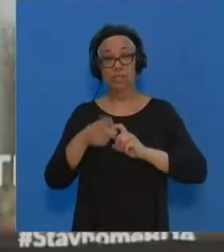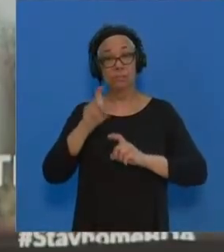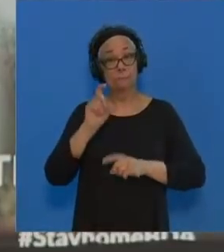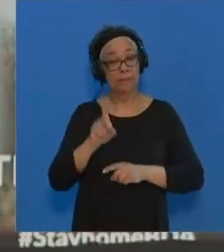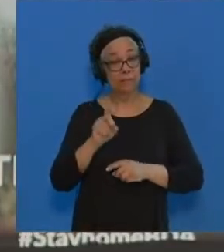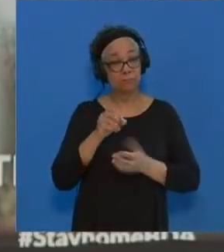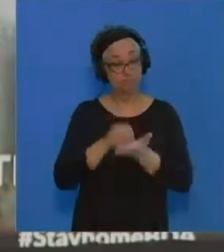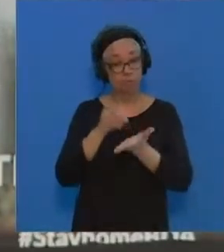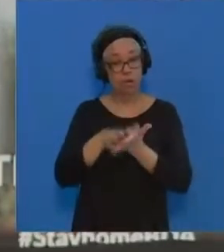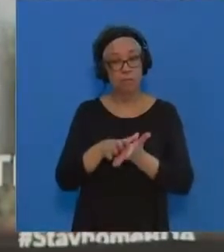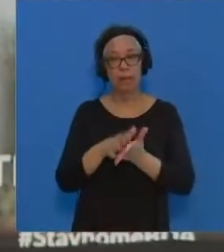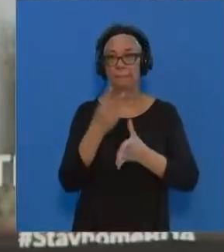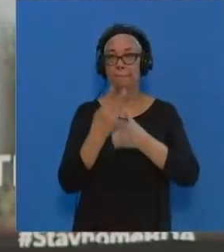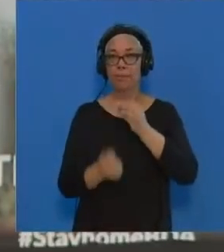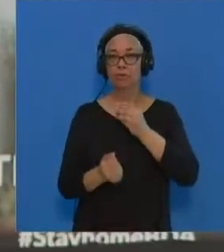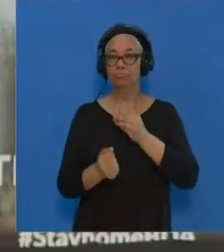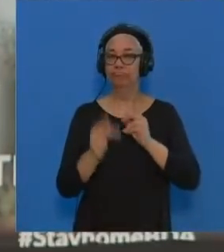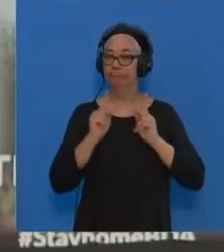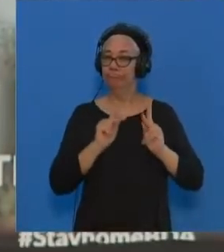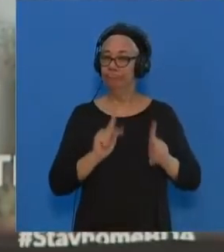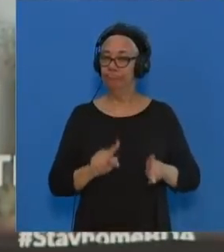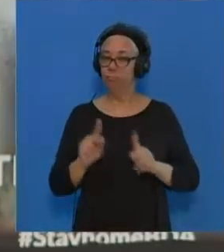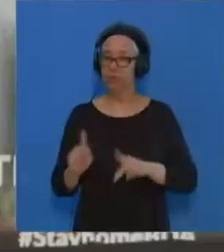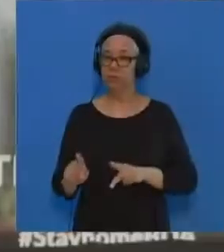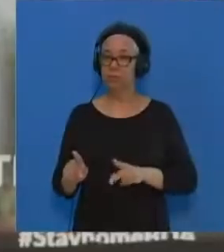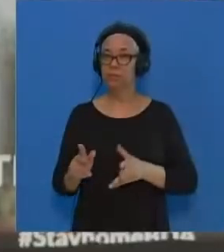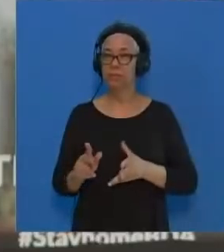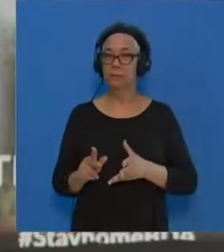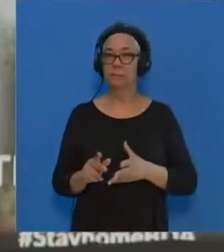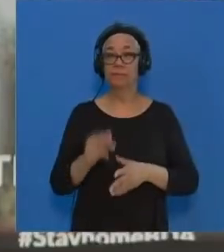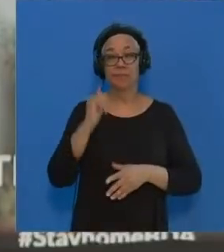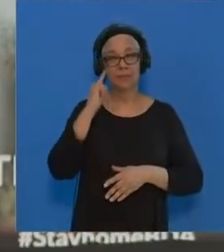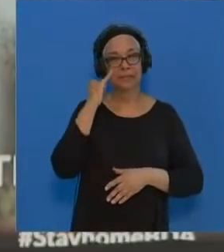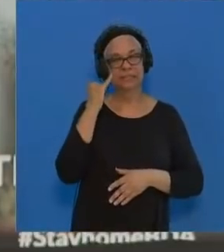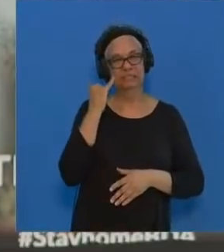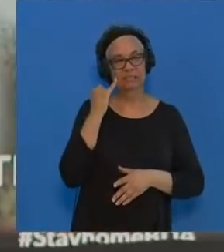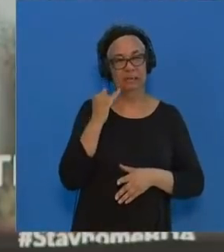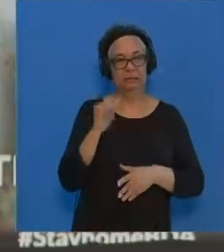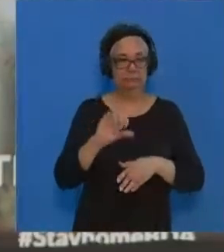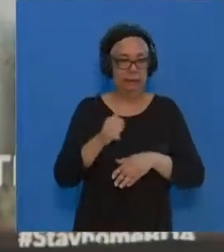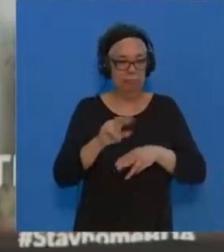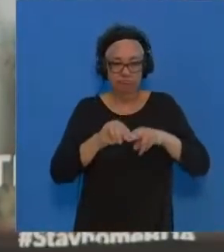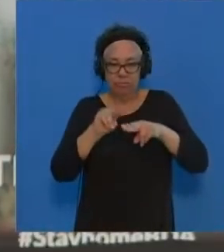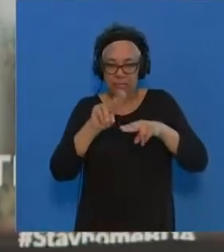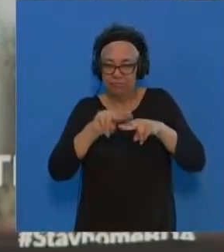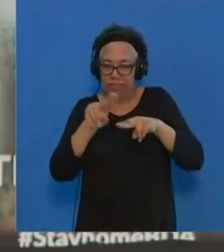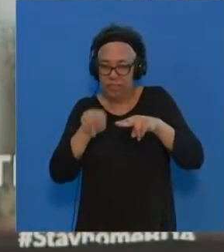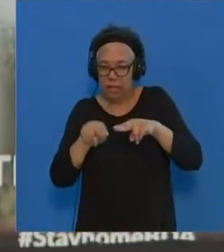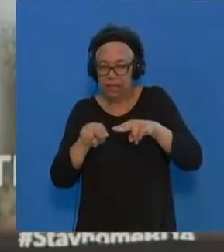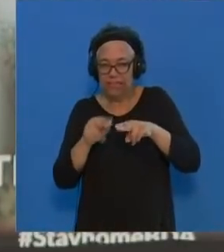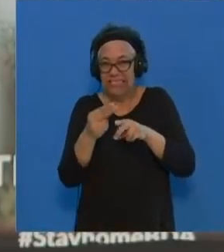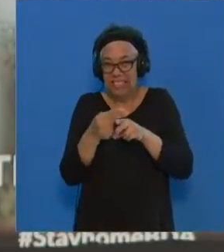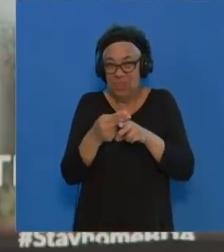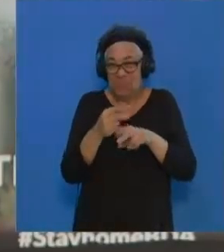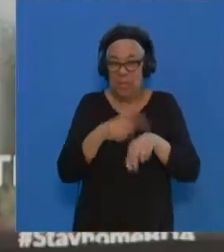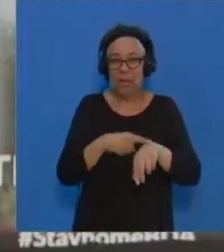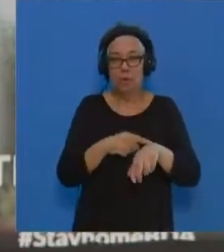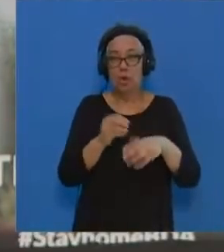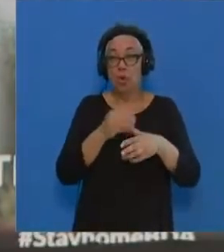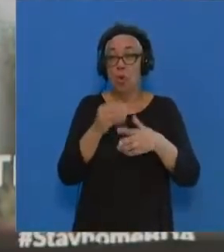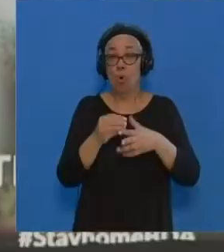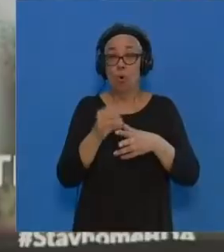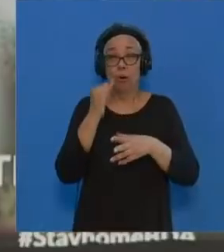by both parties on the agreement reached, including whether any reduction in rent is temporary or if the rent reduction